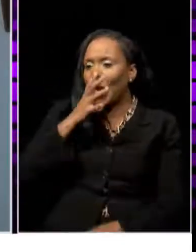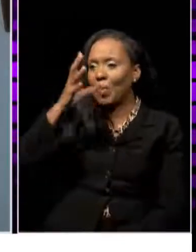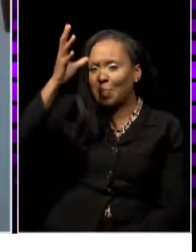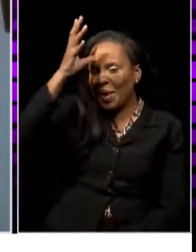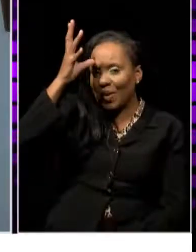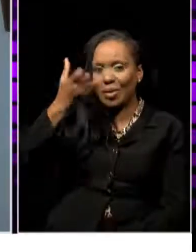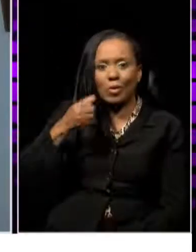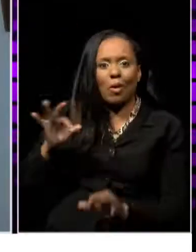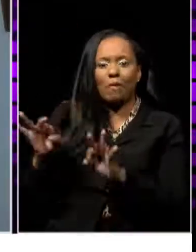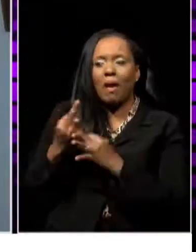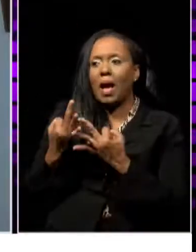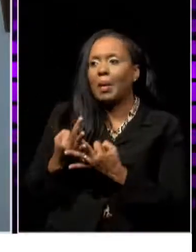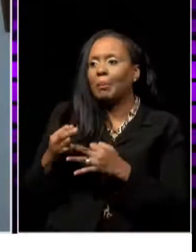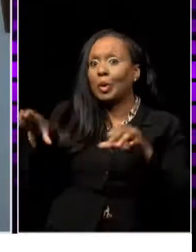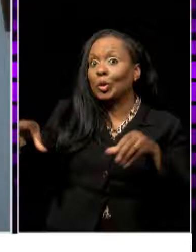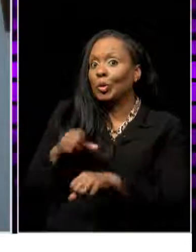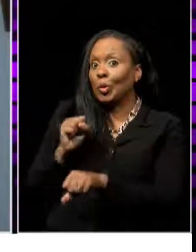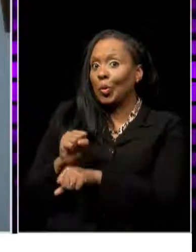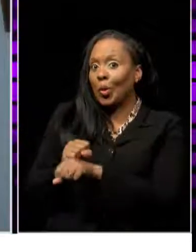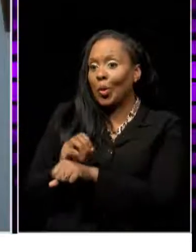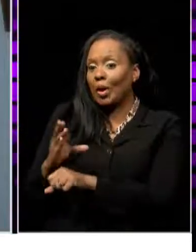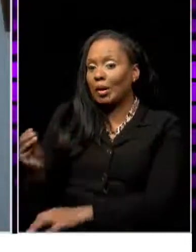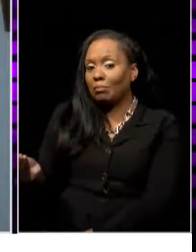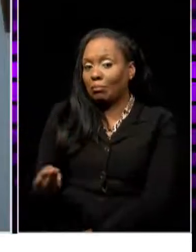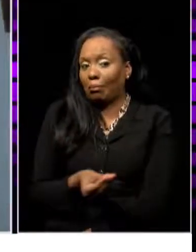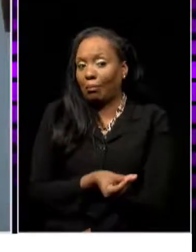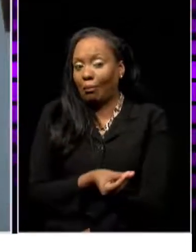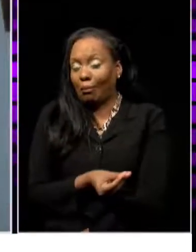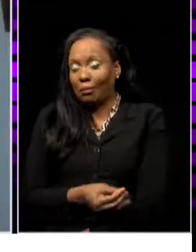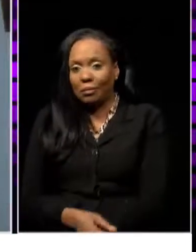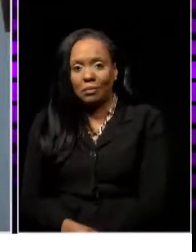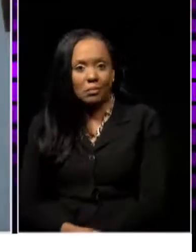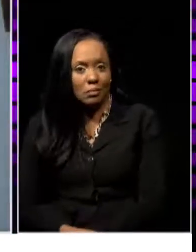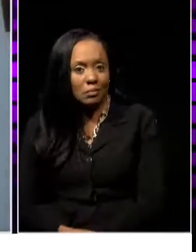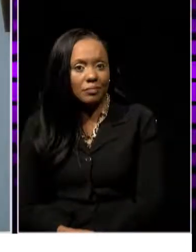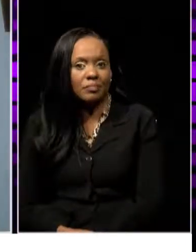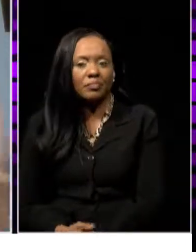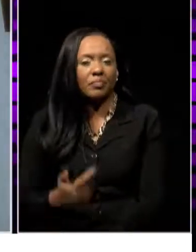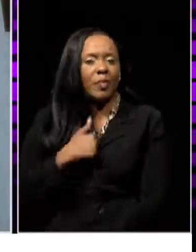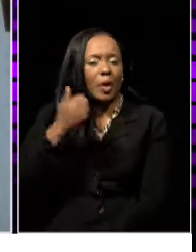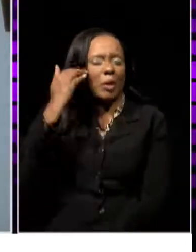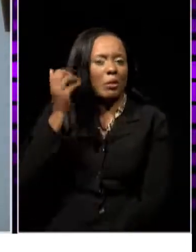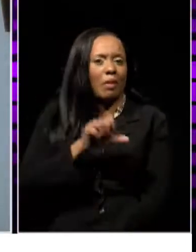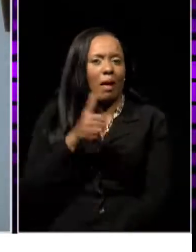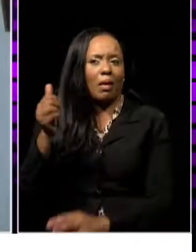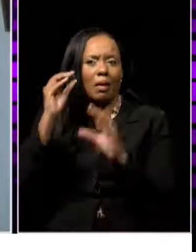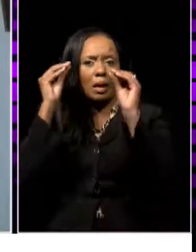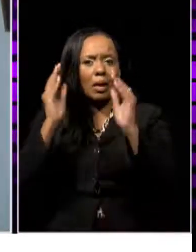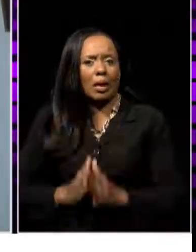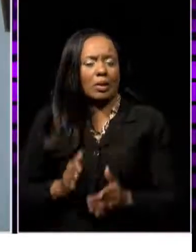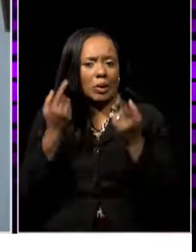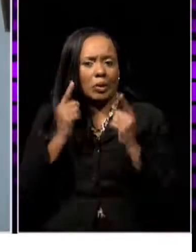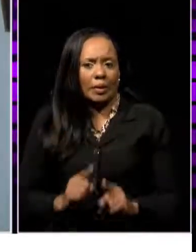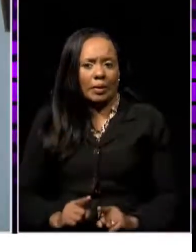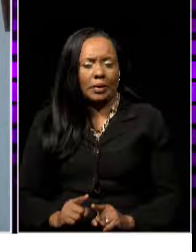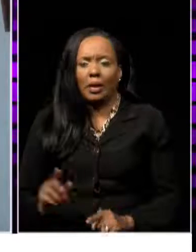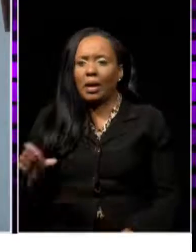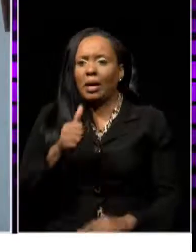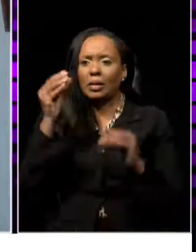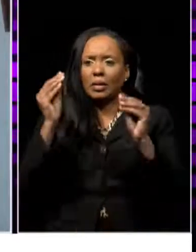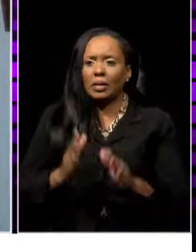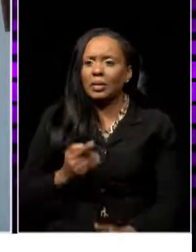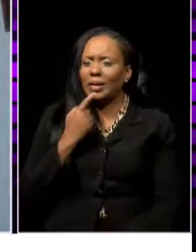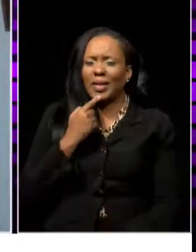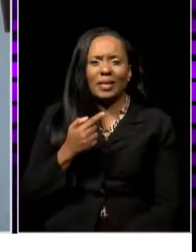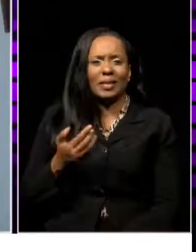be careful with how we mark. And I know the other teachers would agree with me. And I know that I've heard other teachers say that they don't really